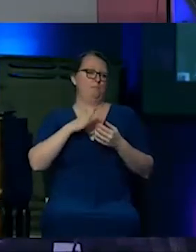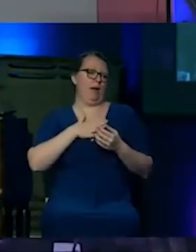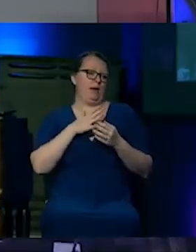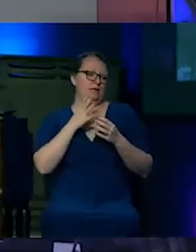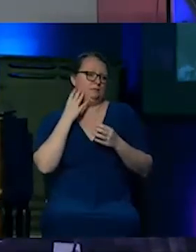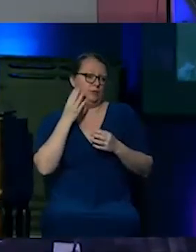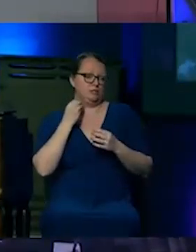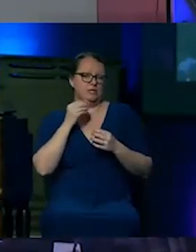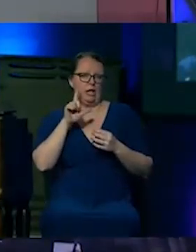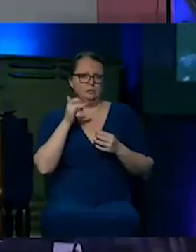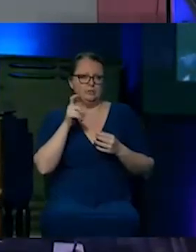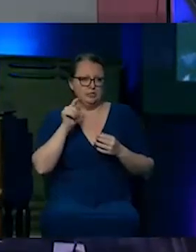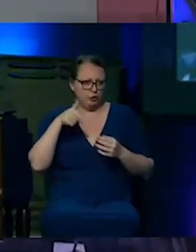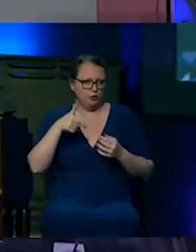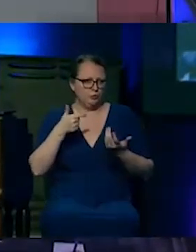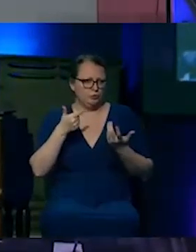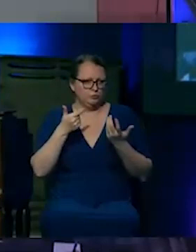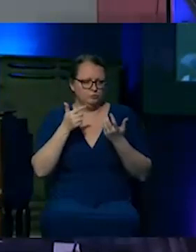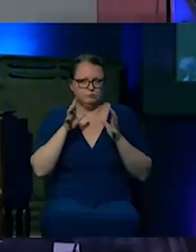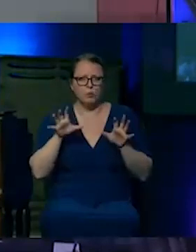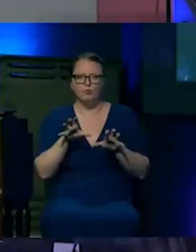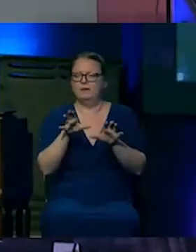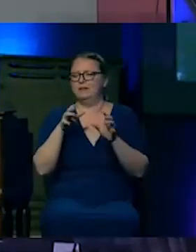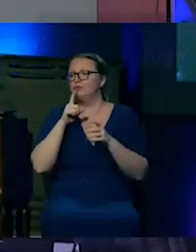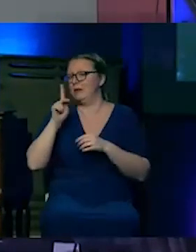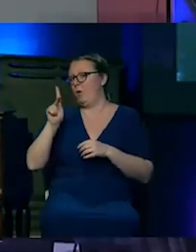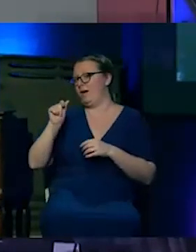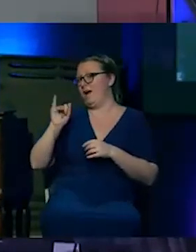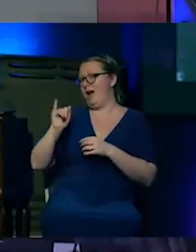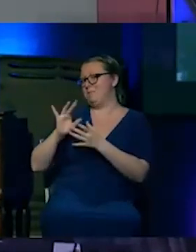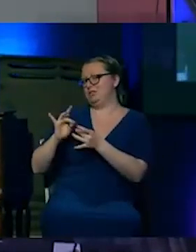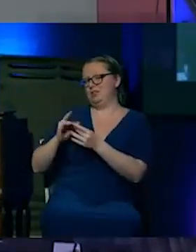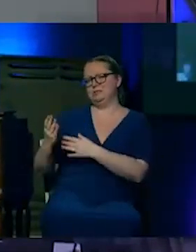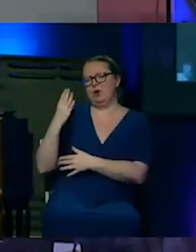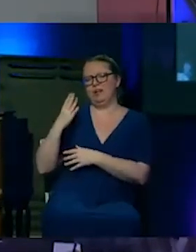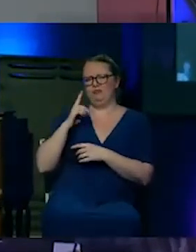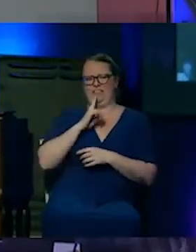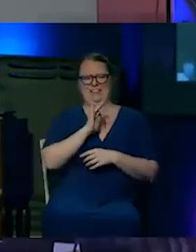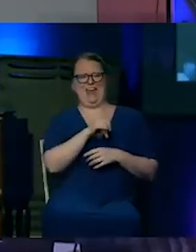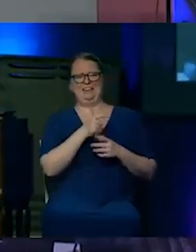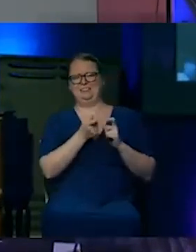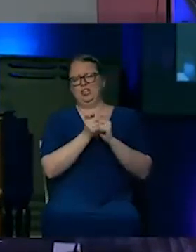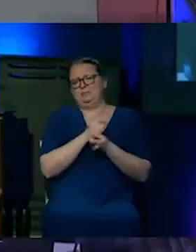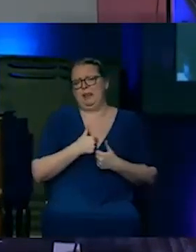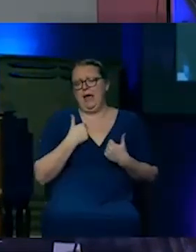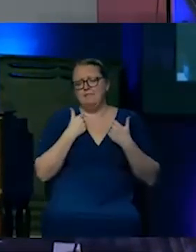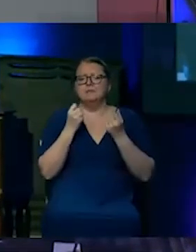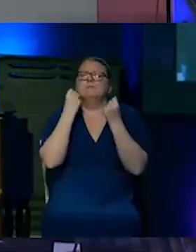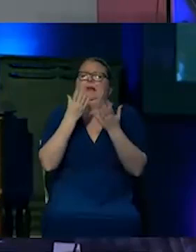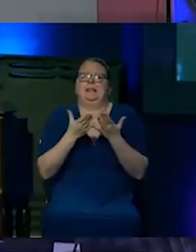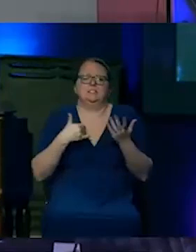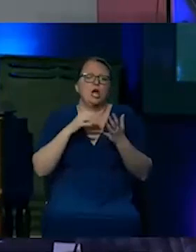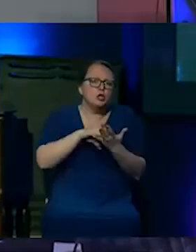movement, which has changed my life, kind of like what Kai said this morning. And there's just so many amazing things I learned